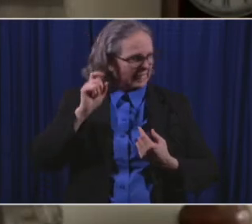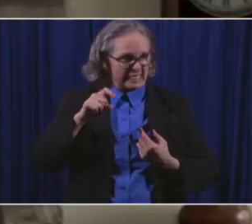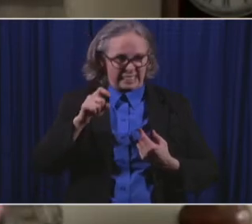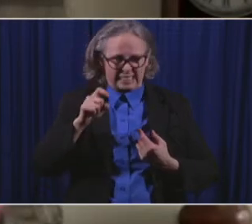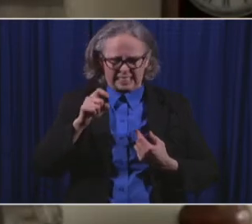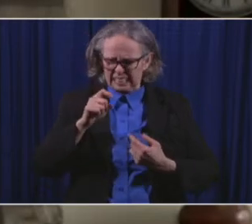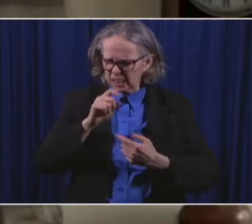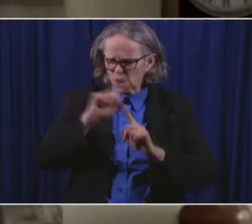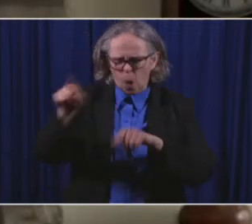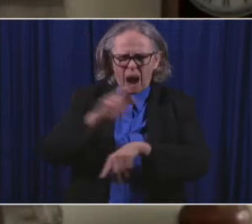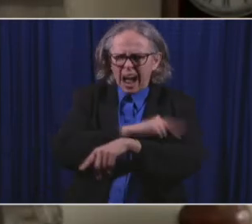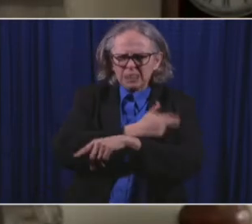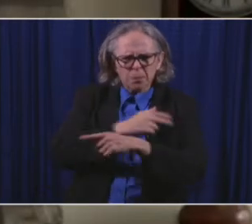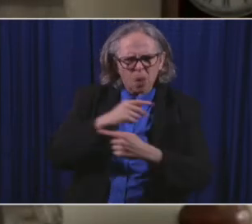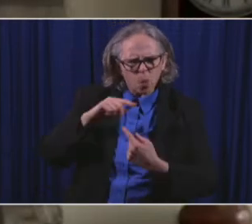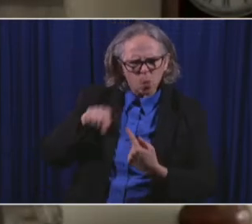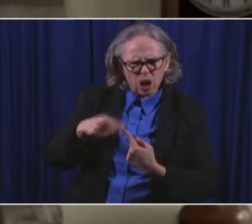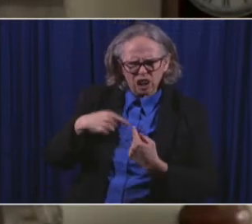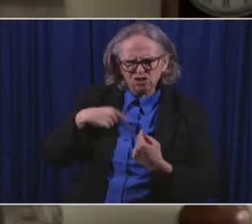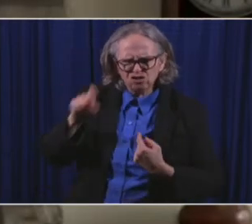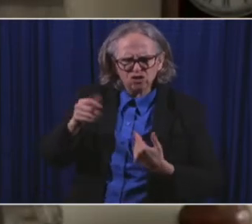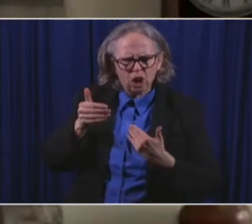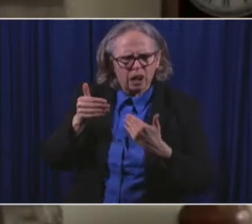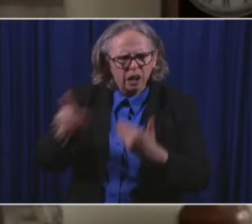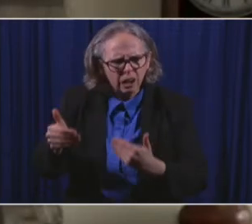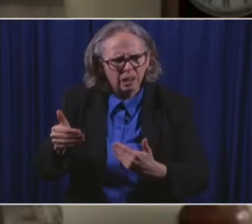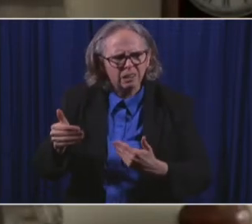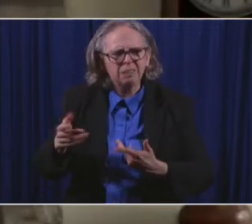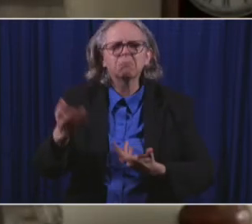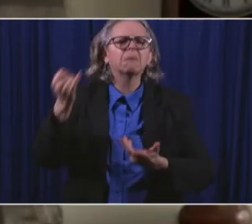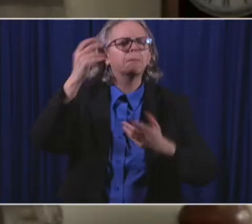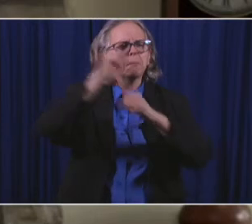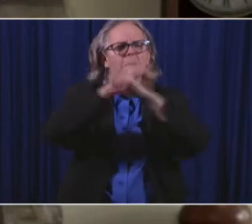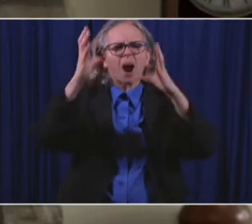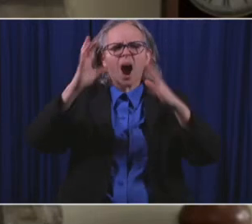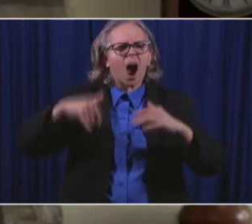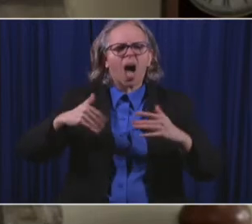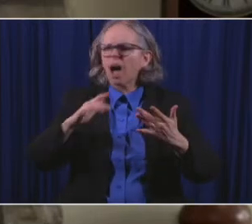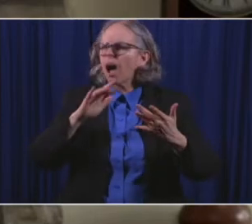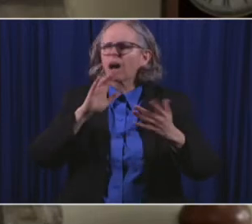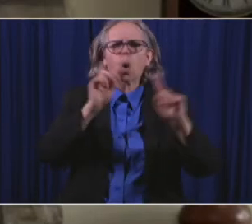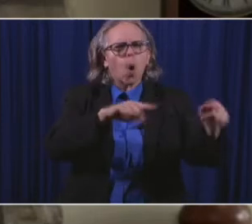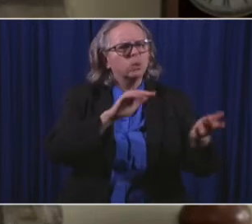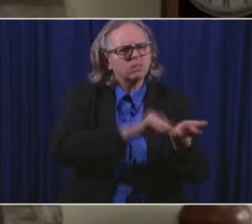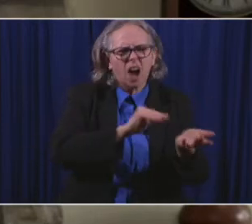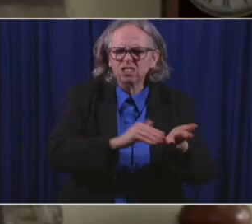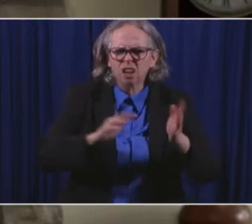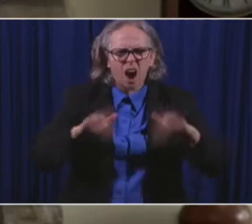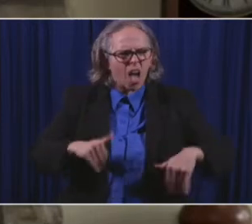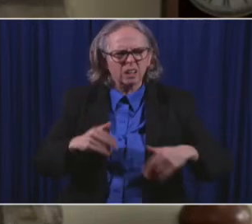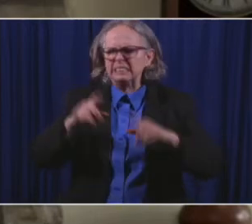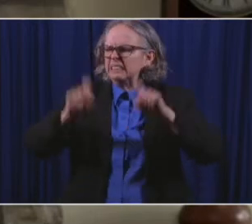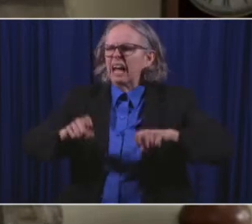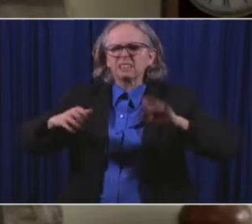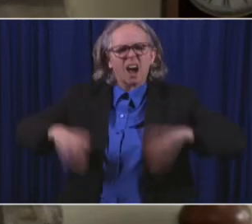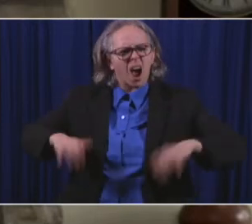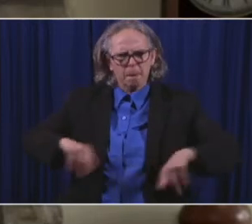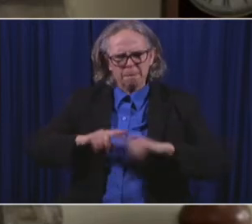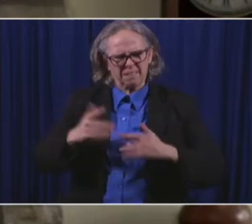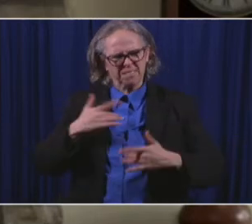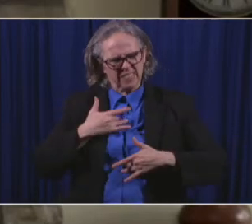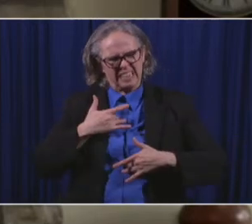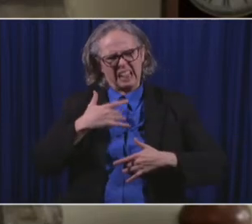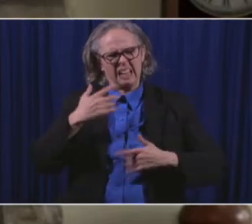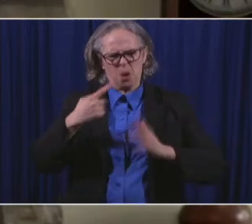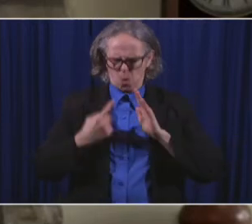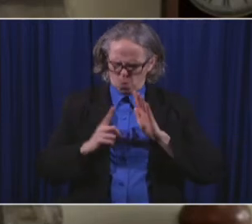have not reached out to a doctor, and let's assume they have not had a test, but now they're starting to have some